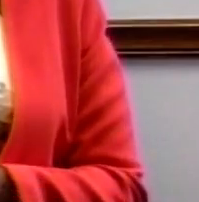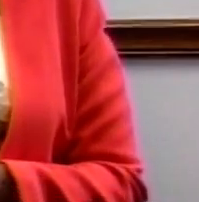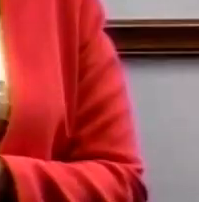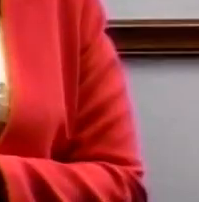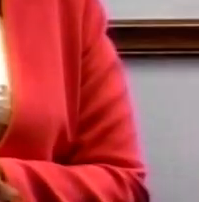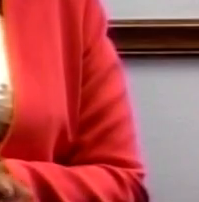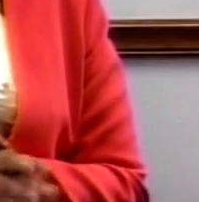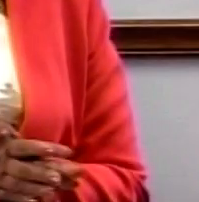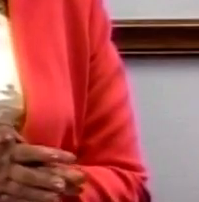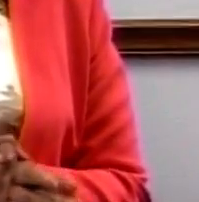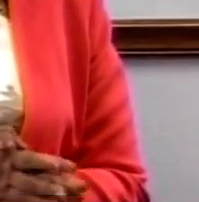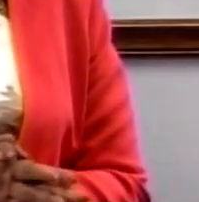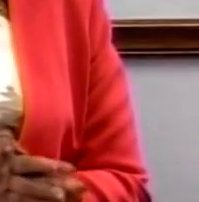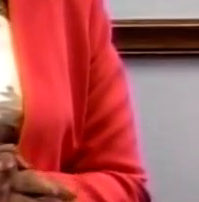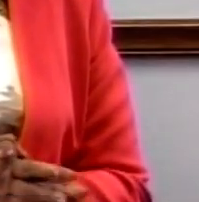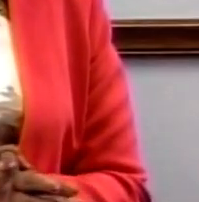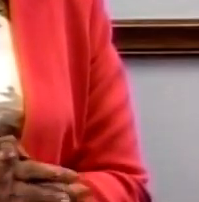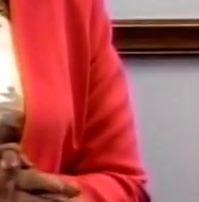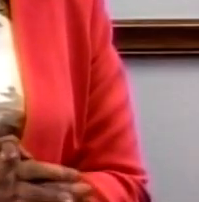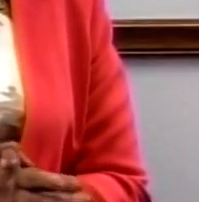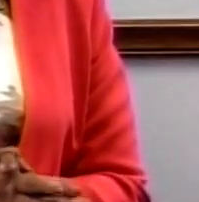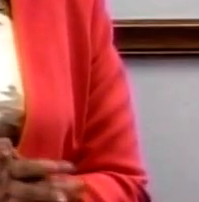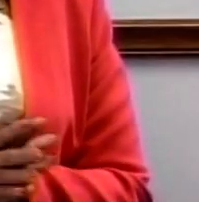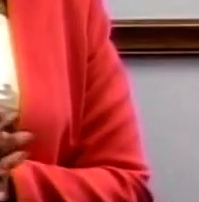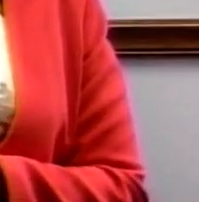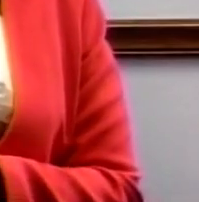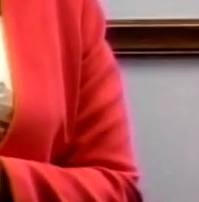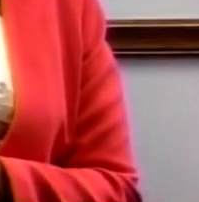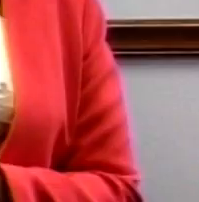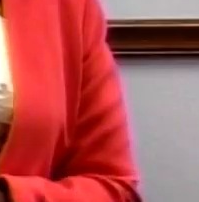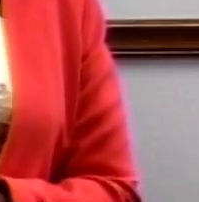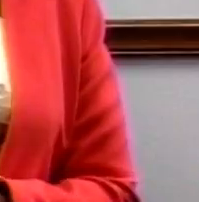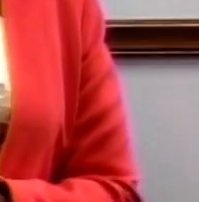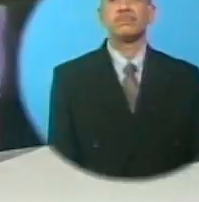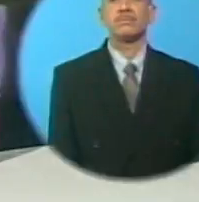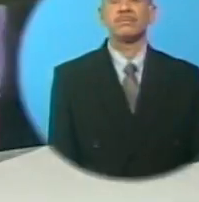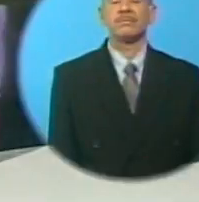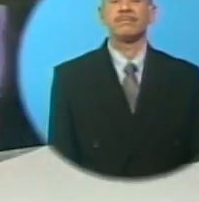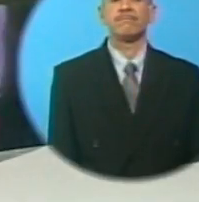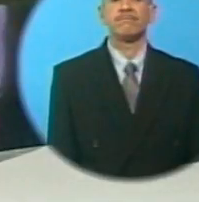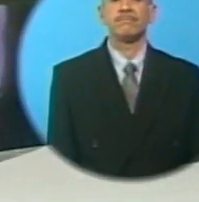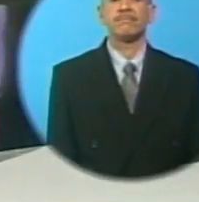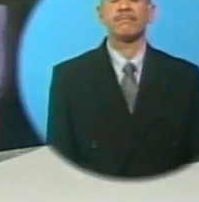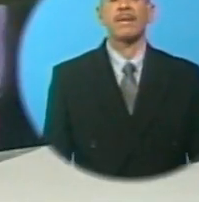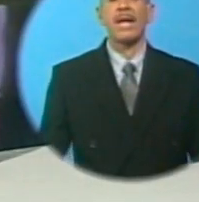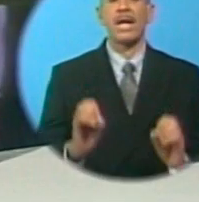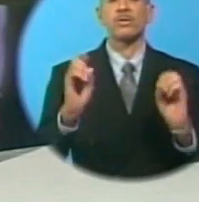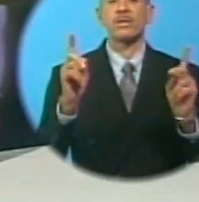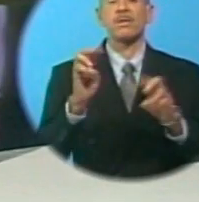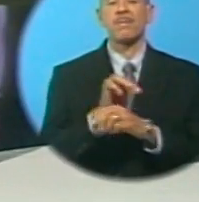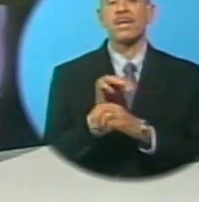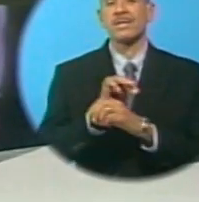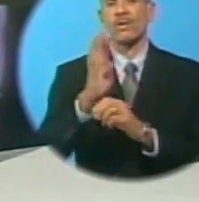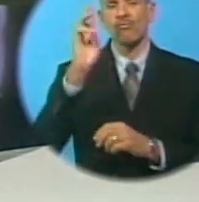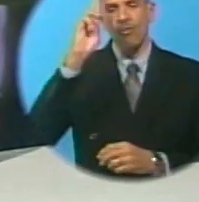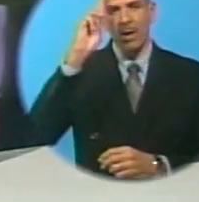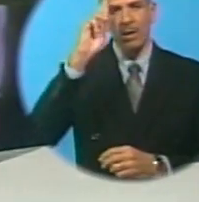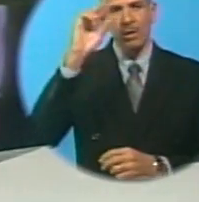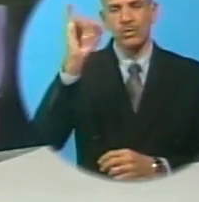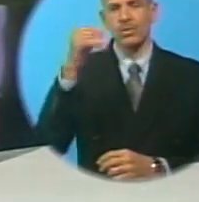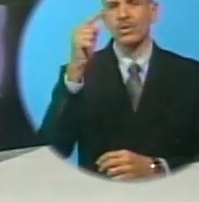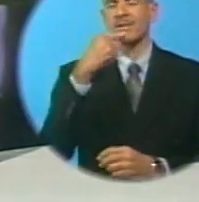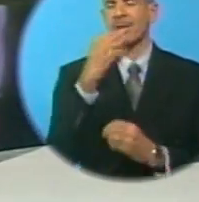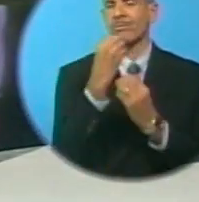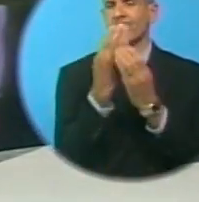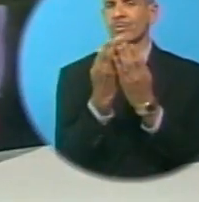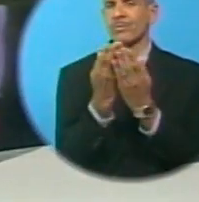start right down at the level of the primary schools. And Education Minister Ronald Jones also gave an update